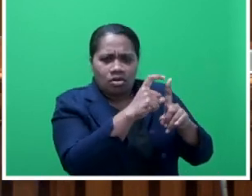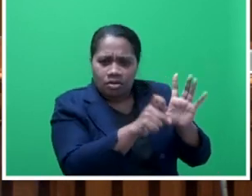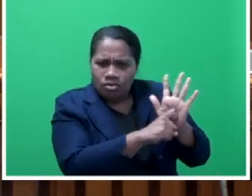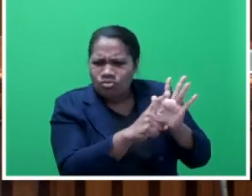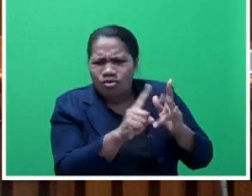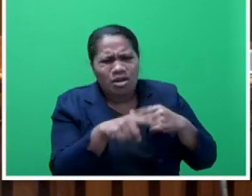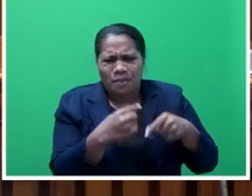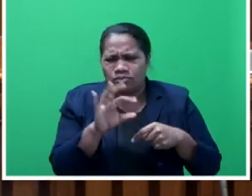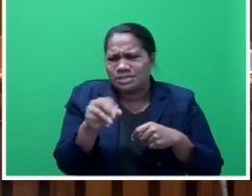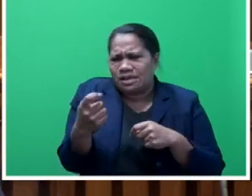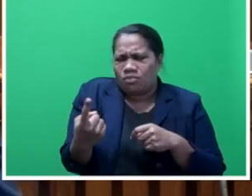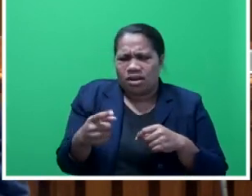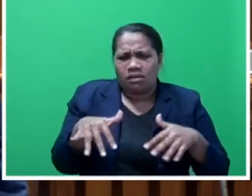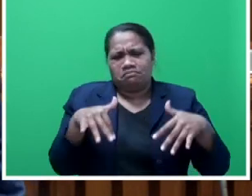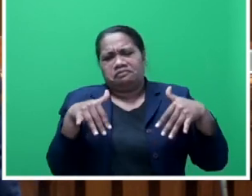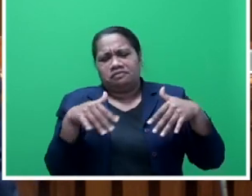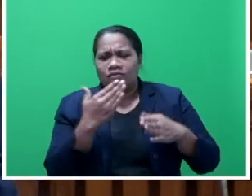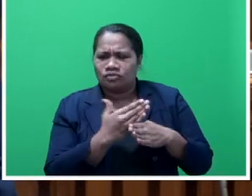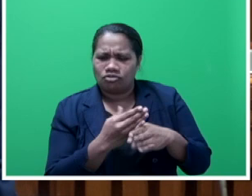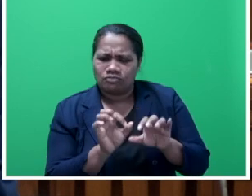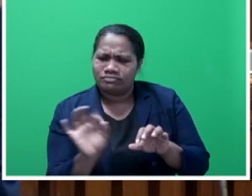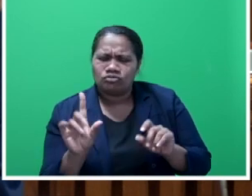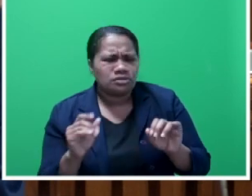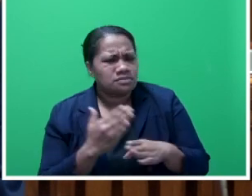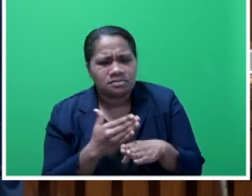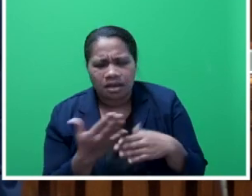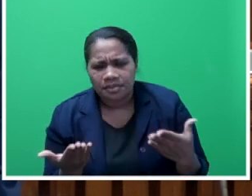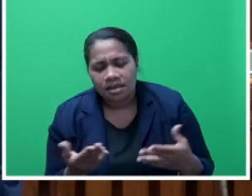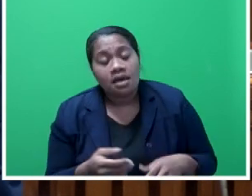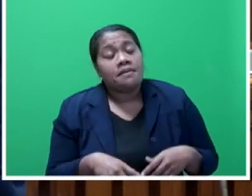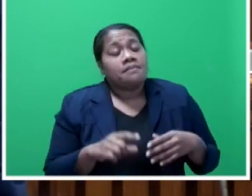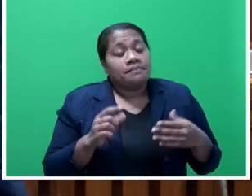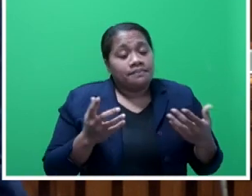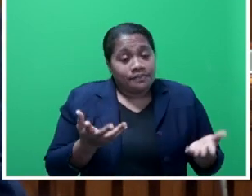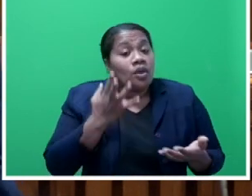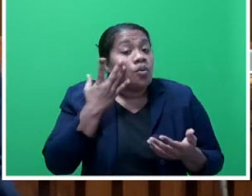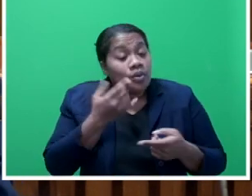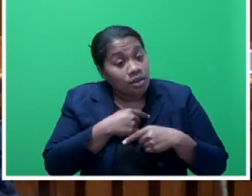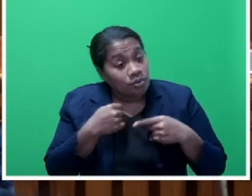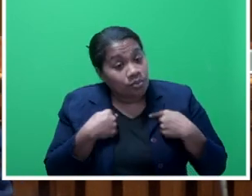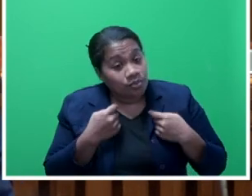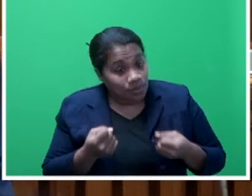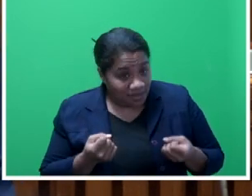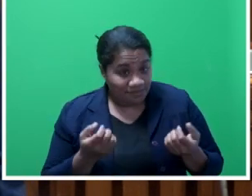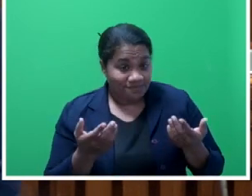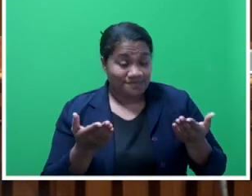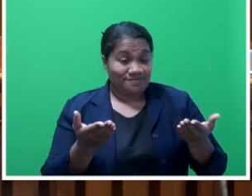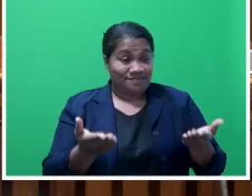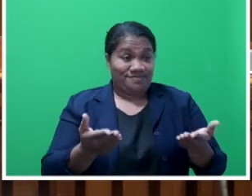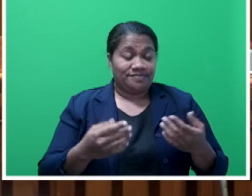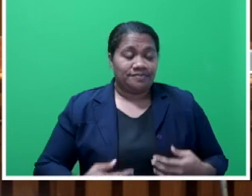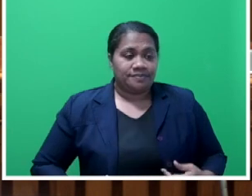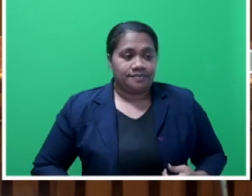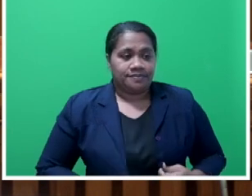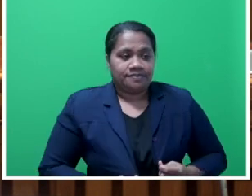job in FDB, etc. That normally when we give the guarantee, we are able to